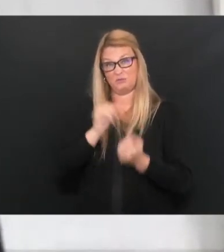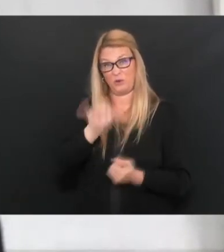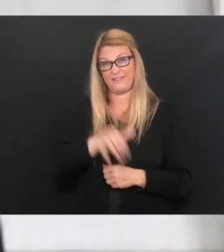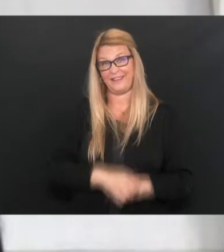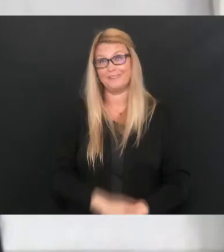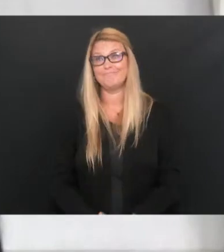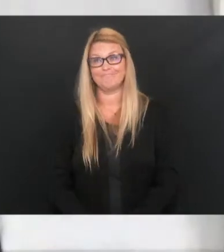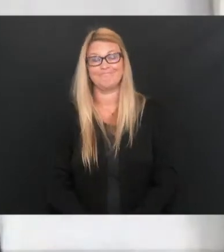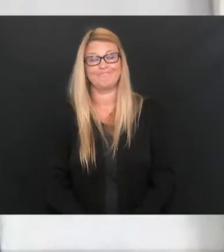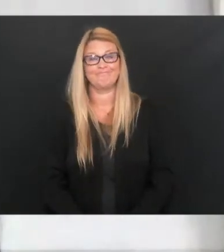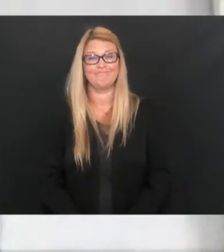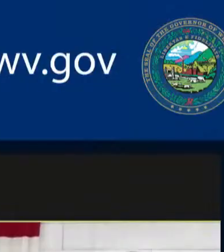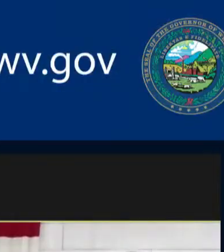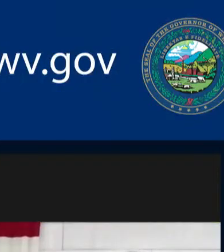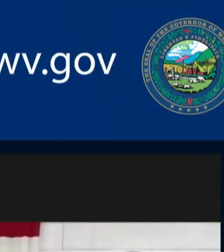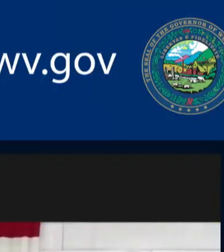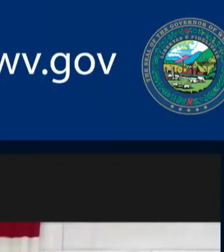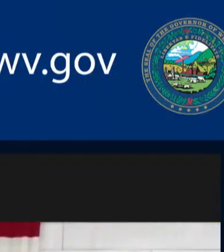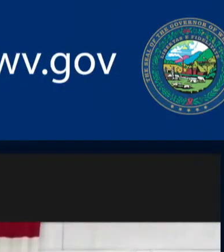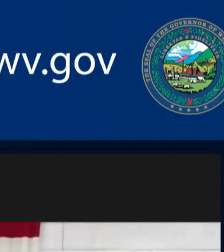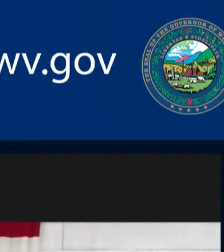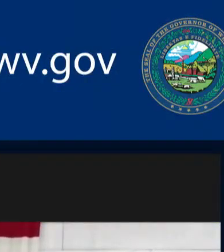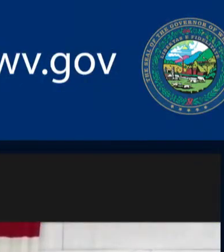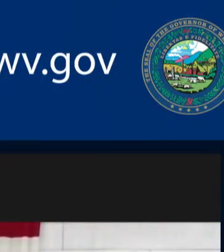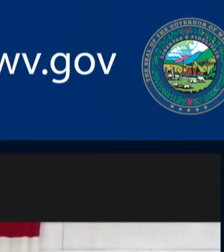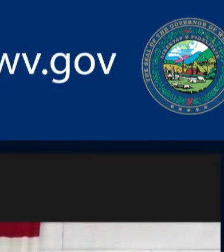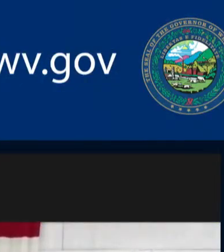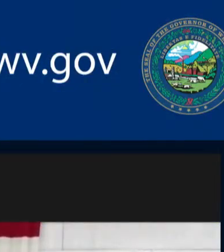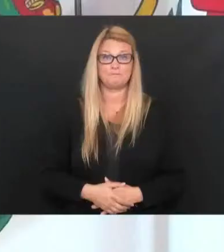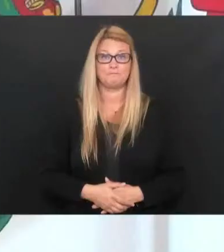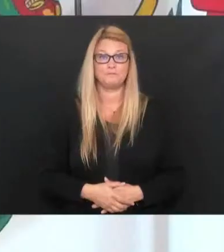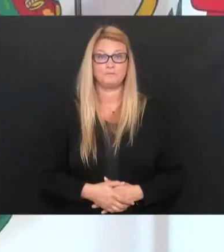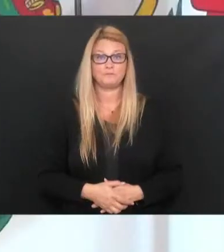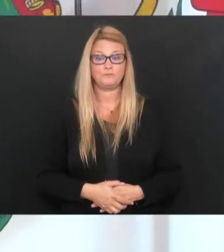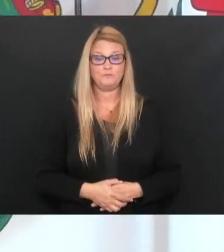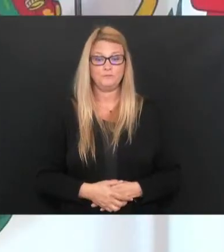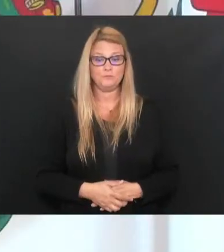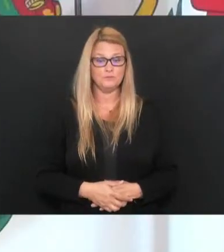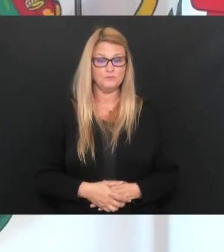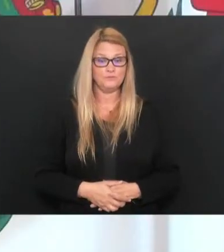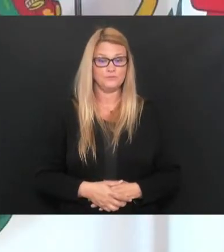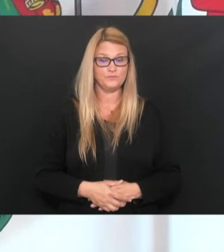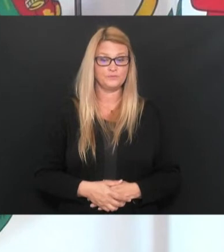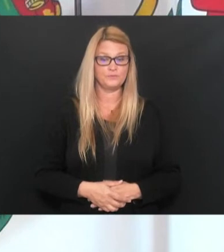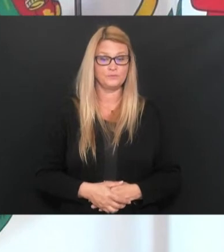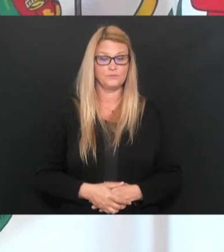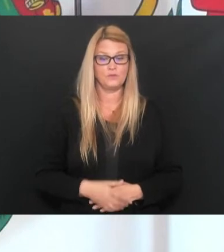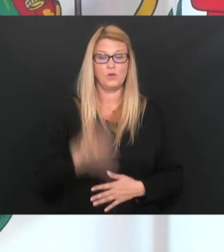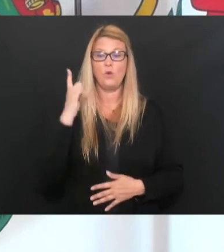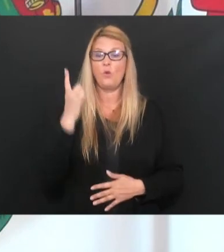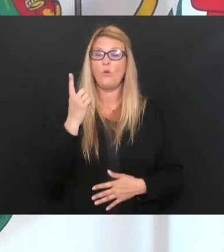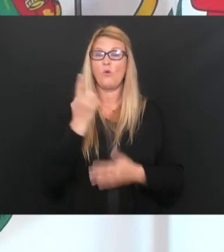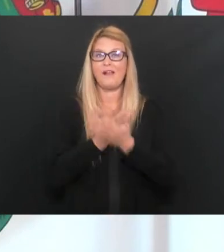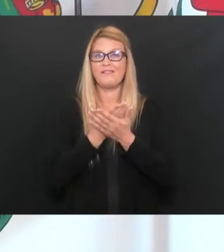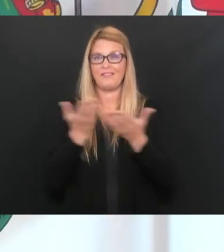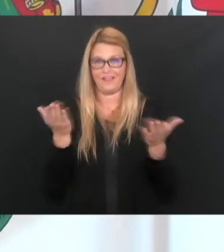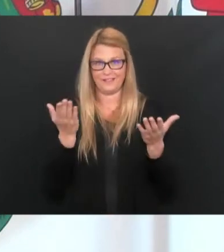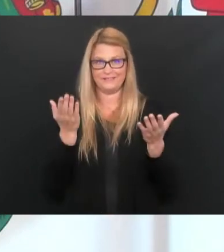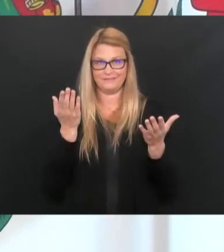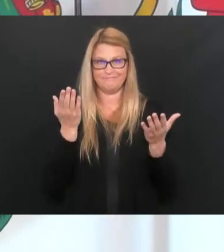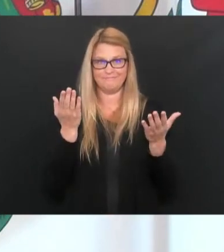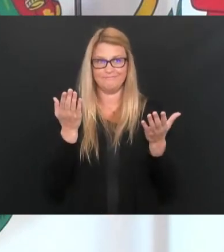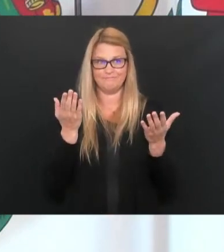thanks. And come back to me again, just 1 second. Mark, one last thing. I